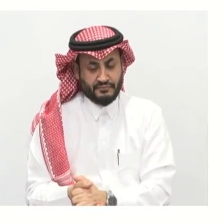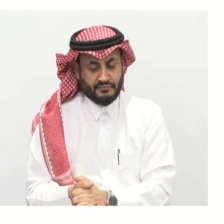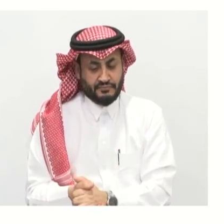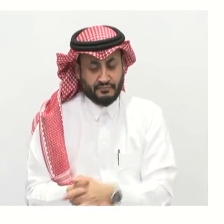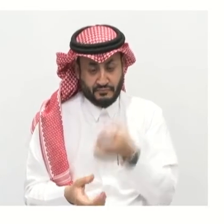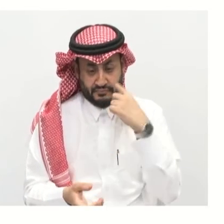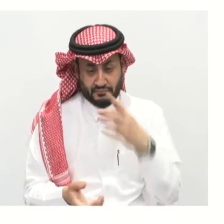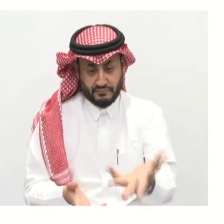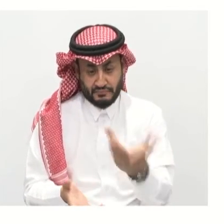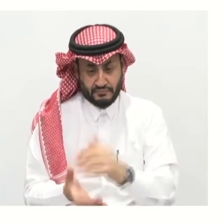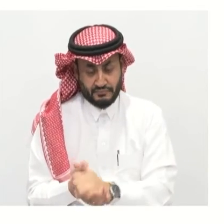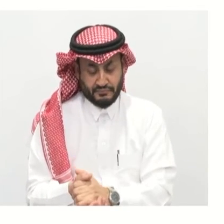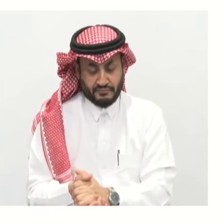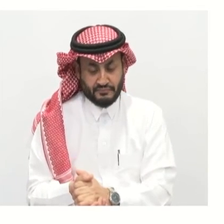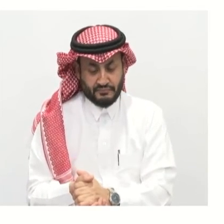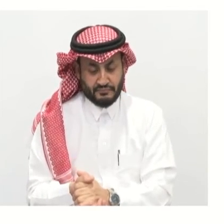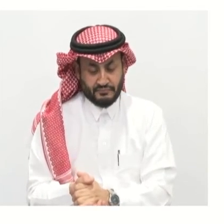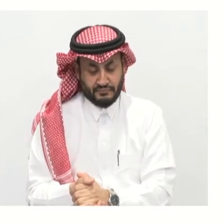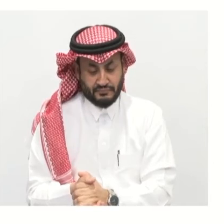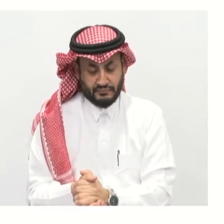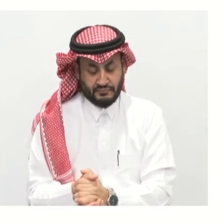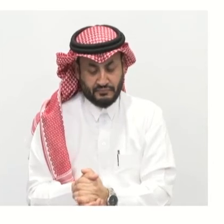What do we see here?